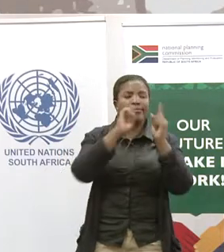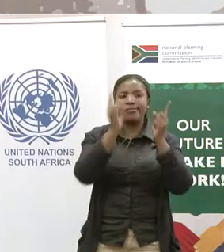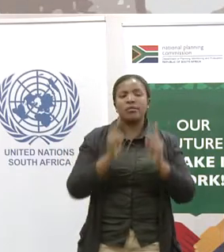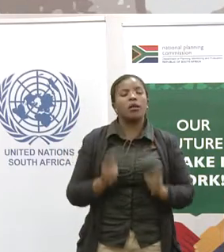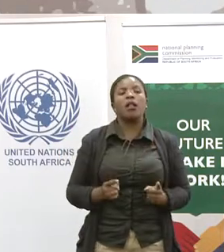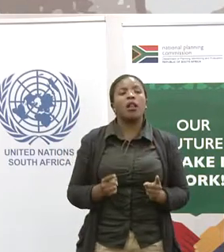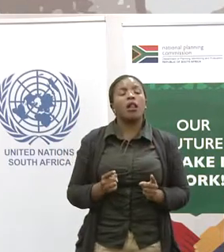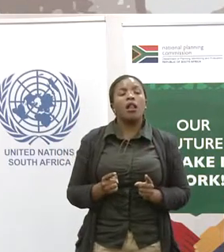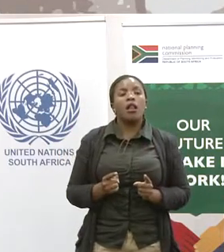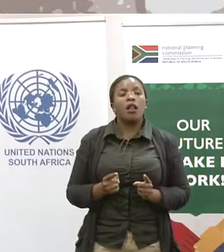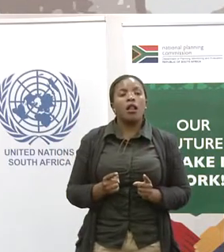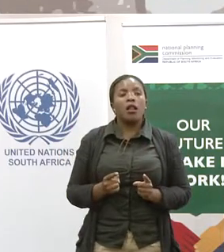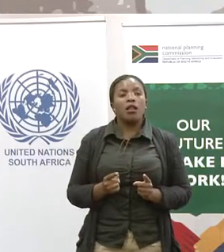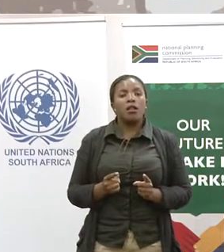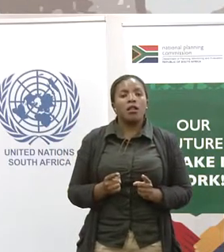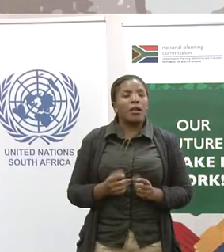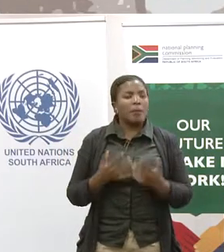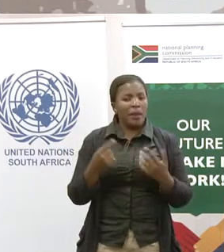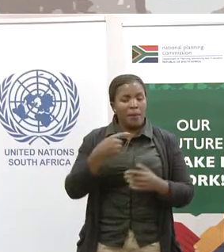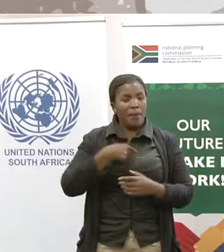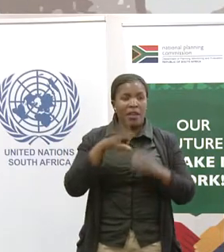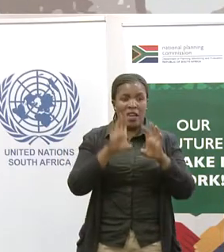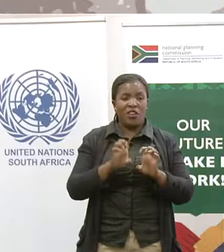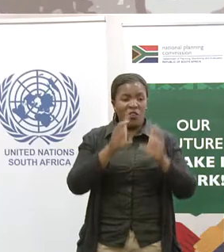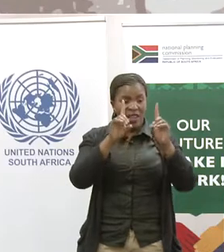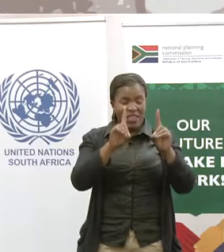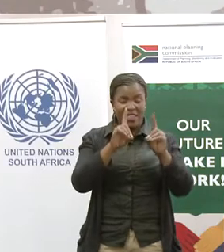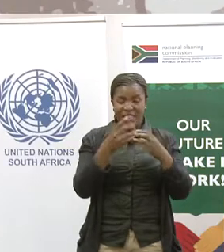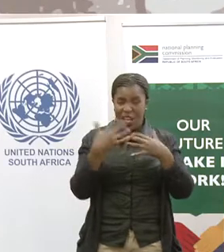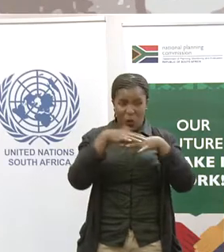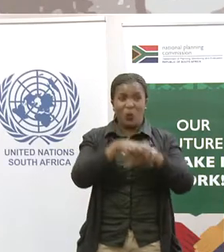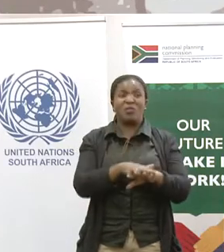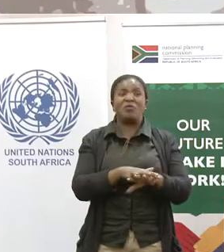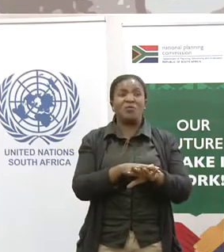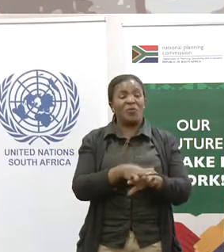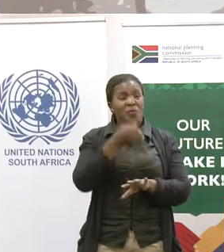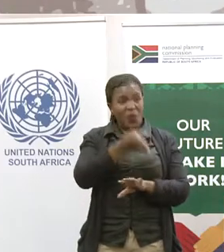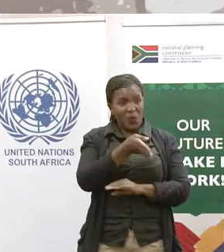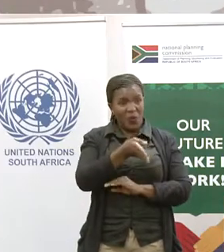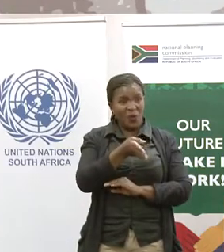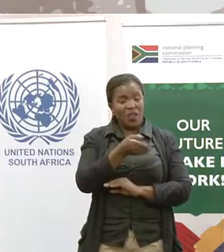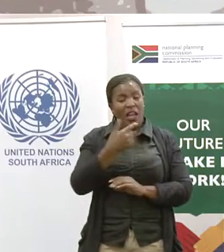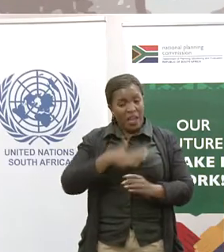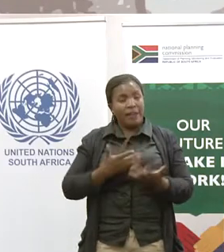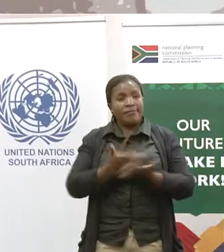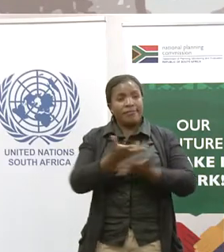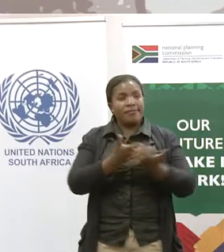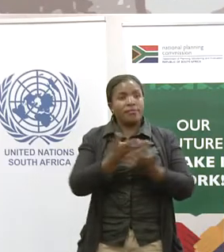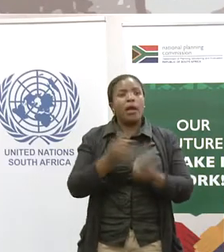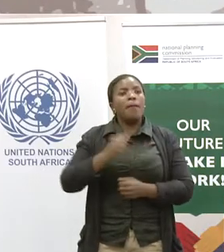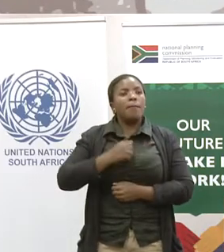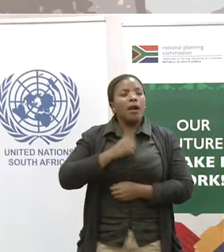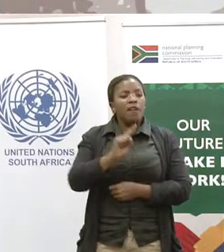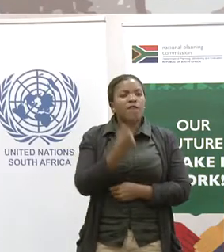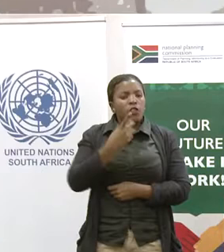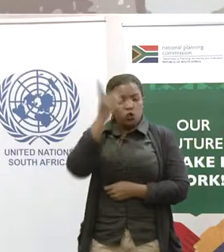yes, I can talk about inclusive education because my first daughter has me to blame for her disability because I gave her